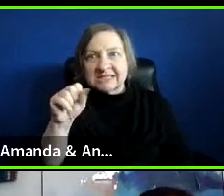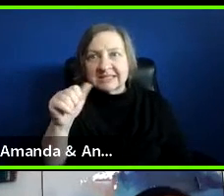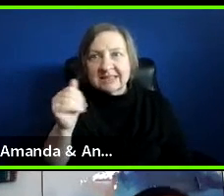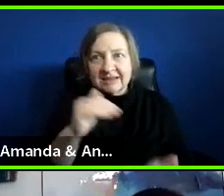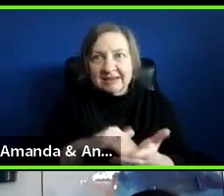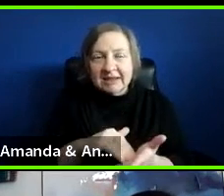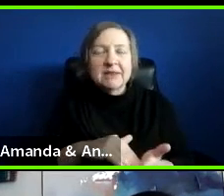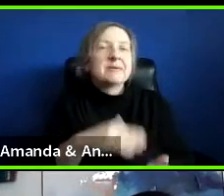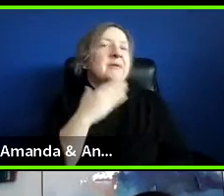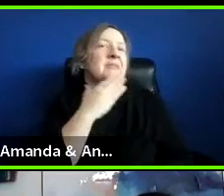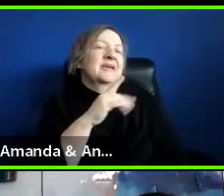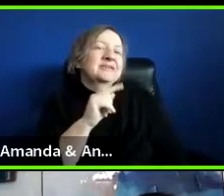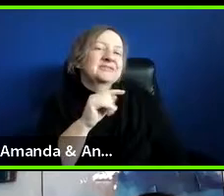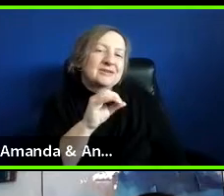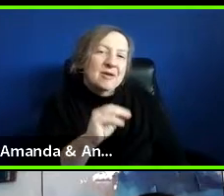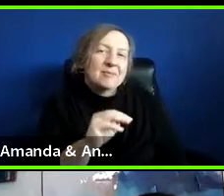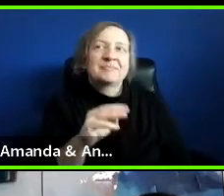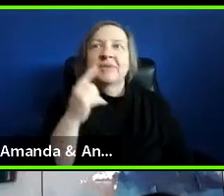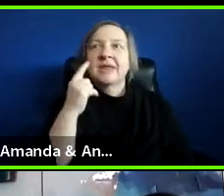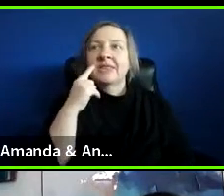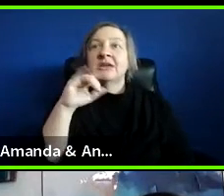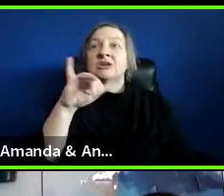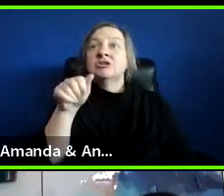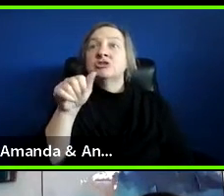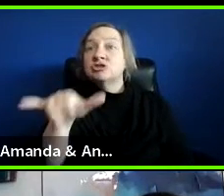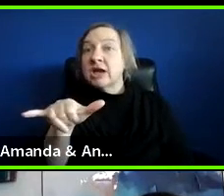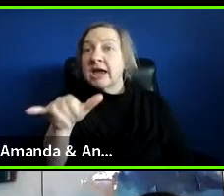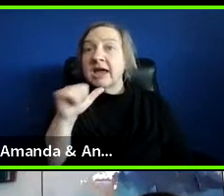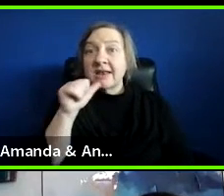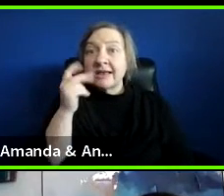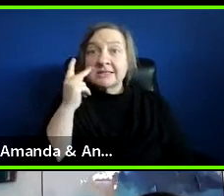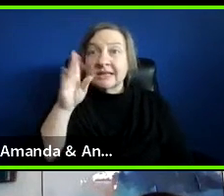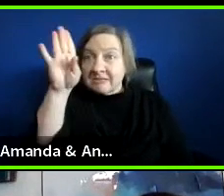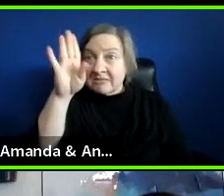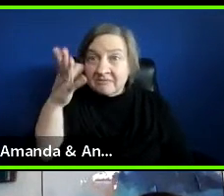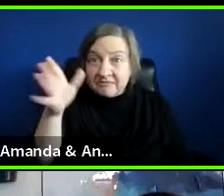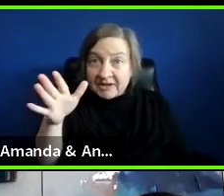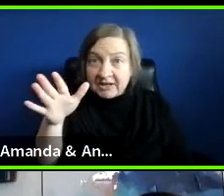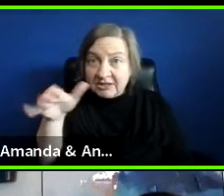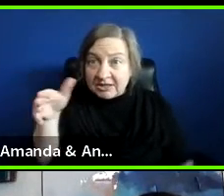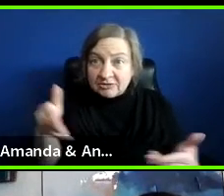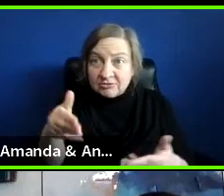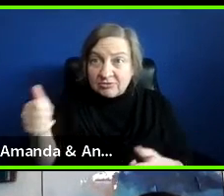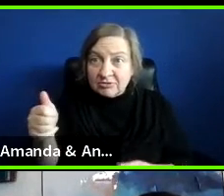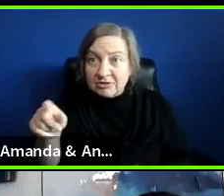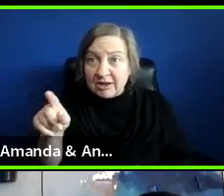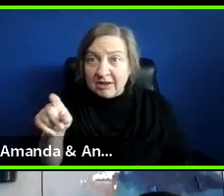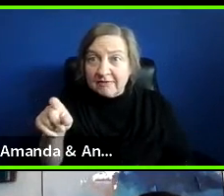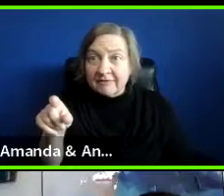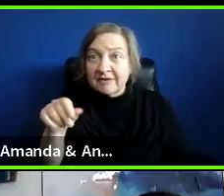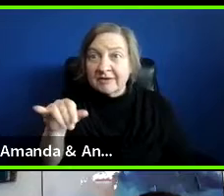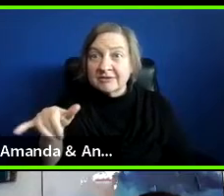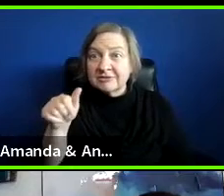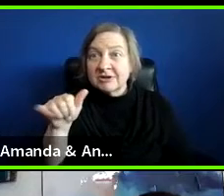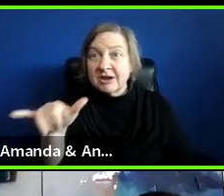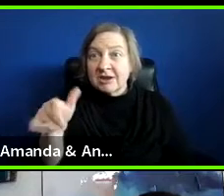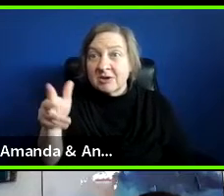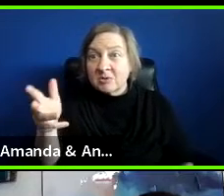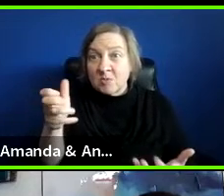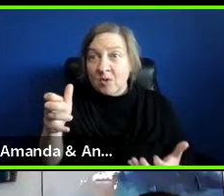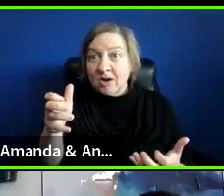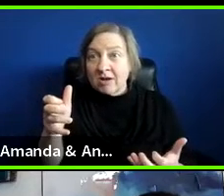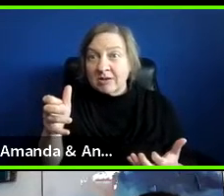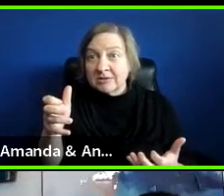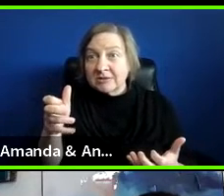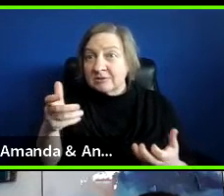Thanks, Tom. I think Jay, I didn't see your hand up. Did you already introduce yourself? Do you want to?